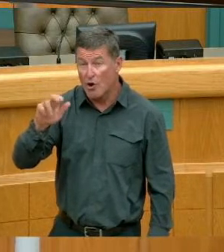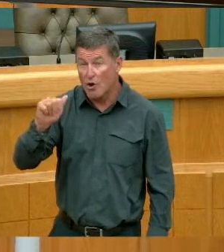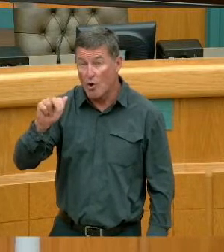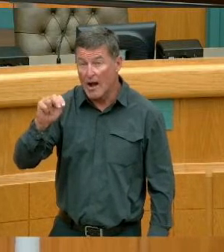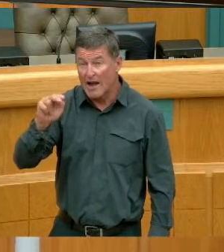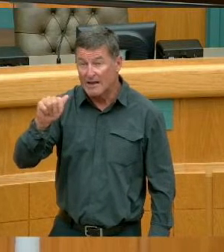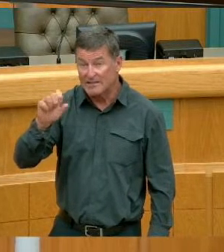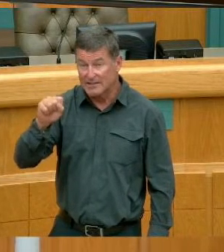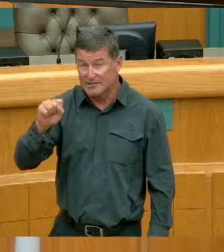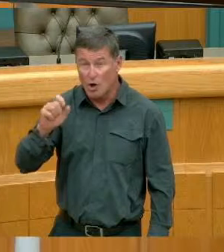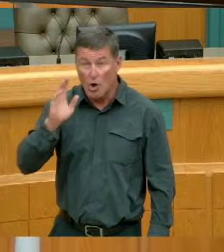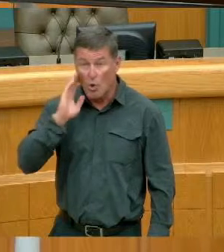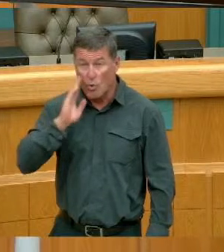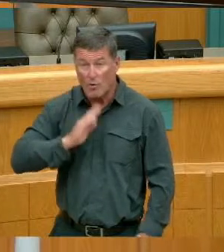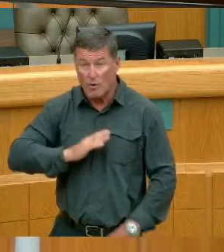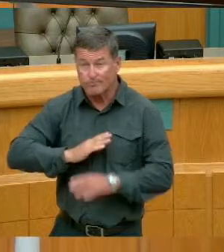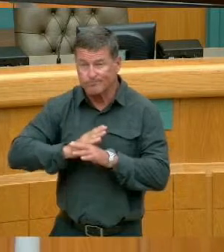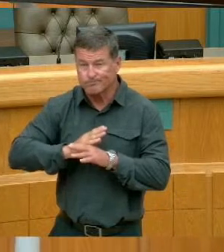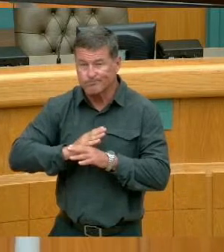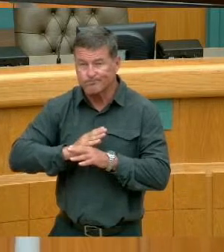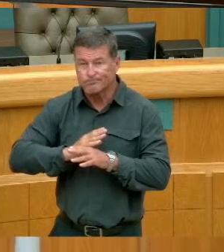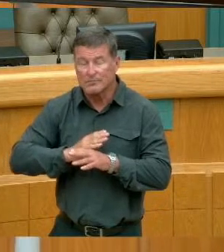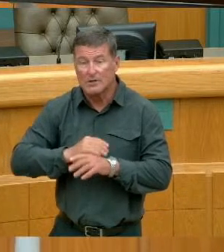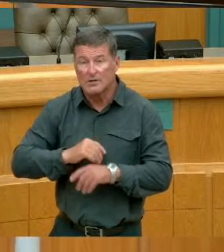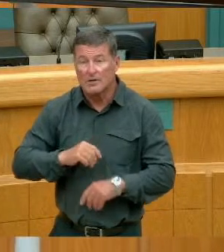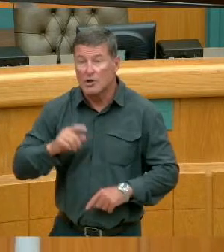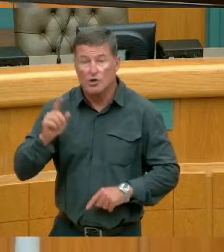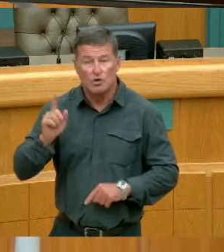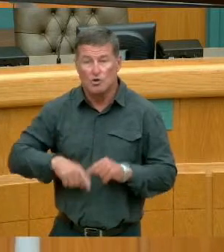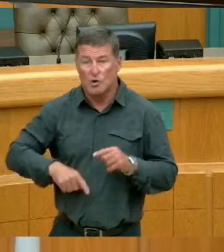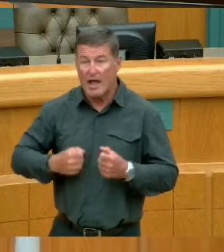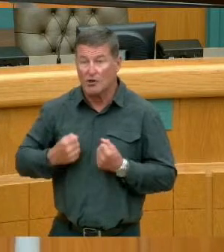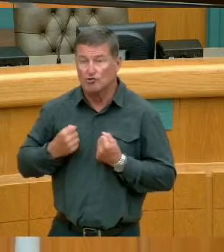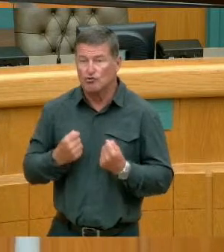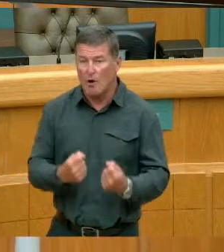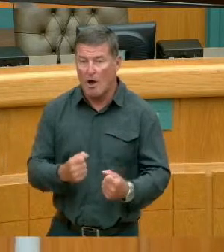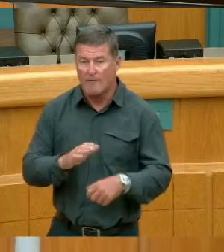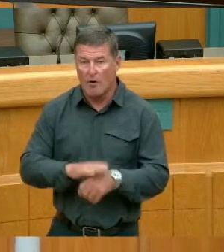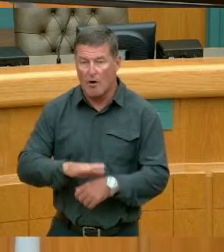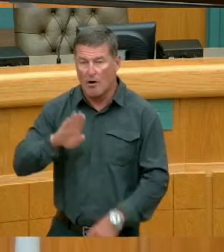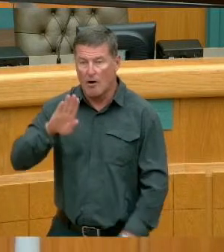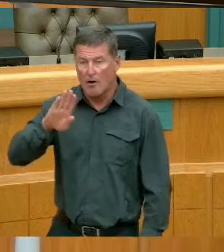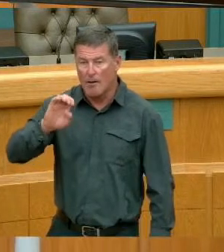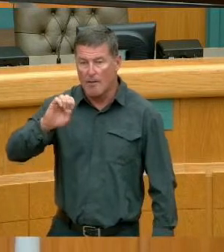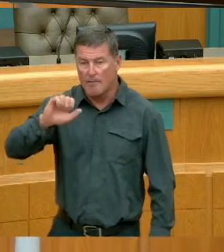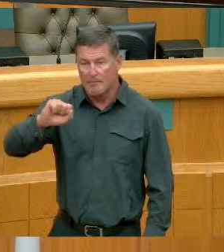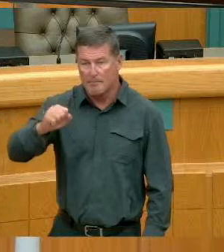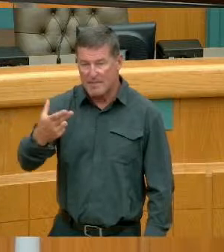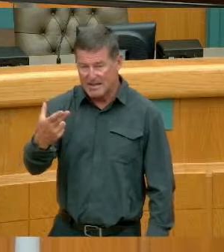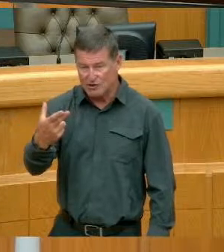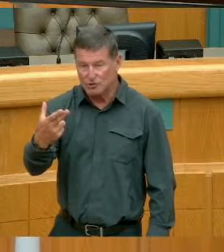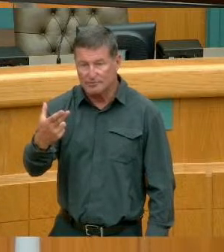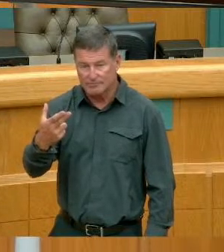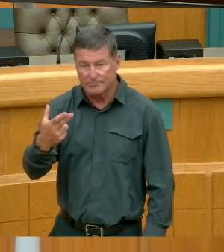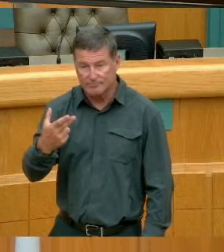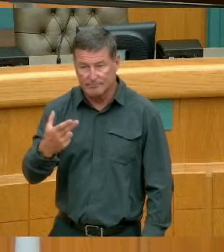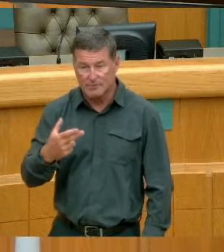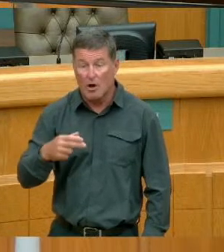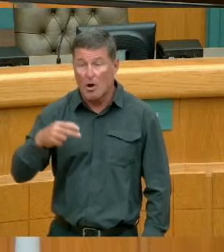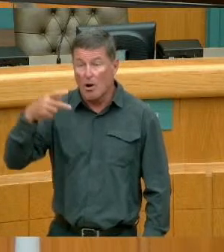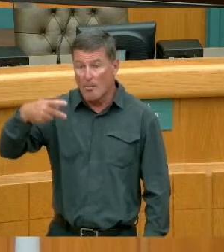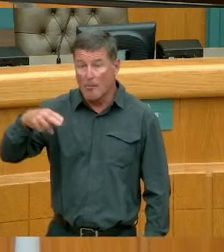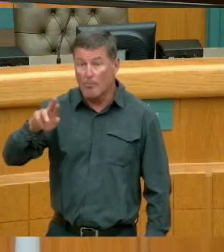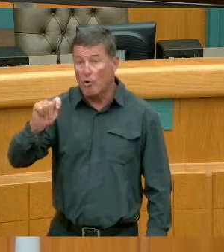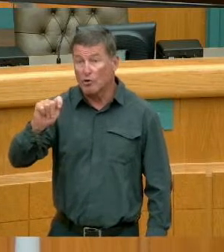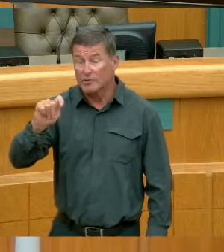beach will be restricted in terms of vehicular access along the coastal Bend region. So that includes Port